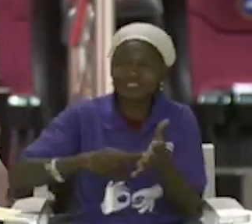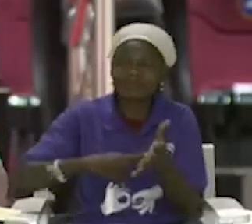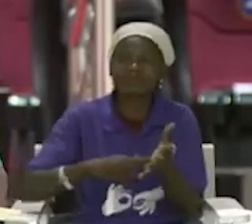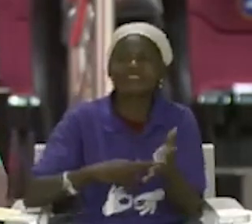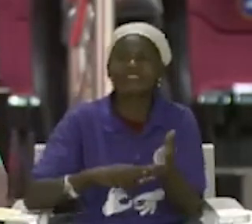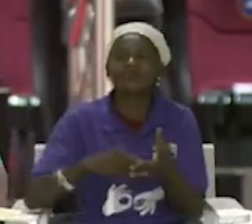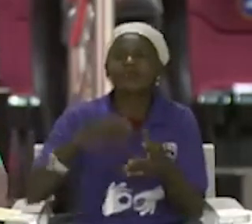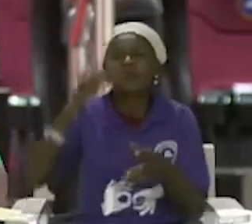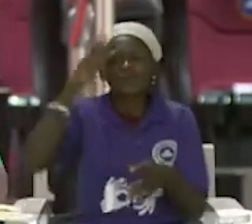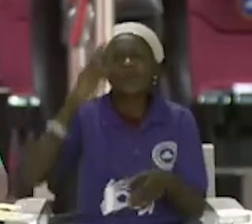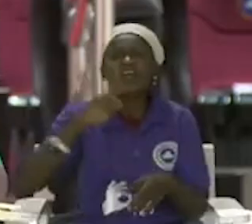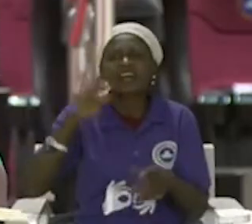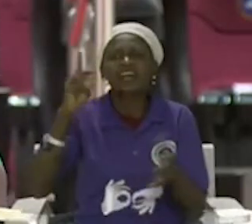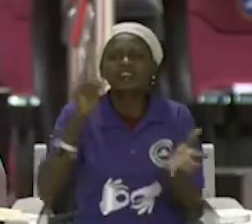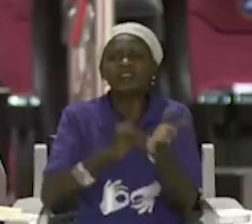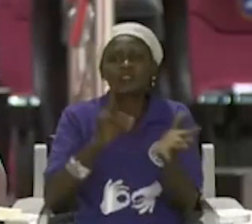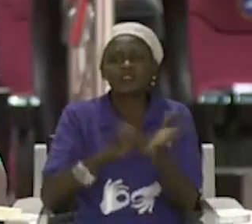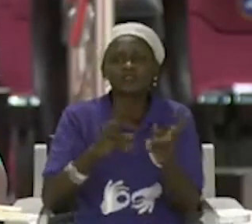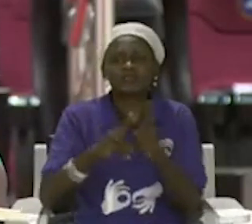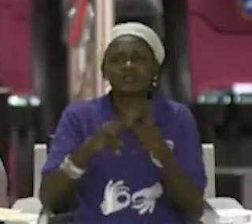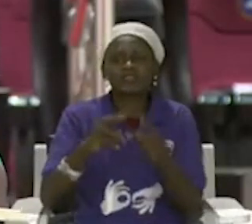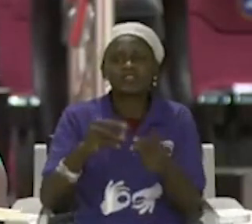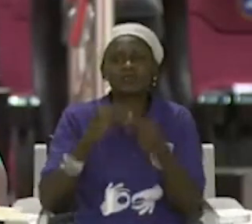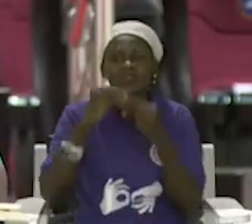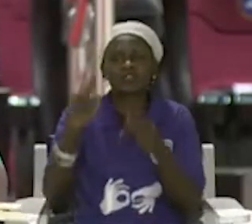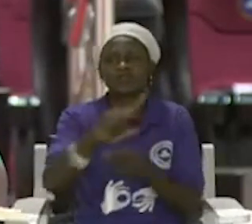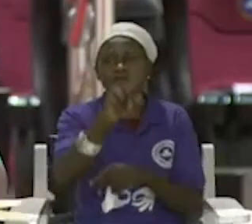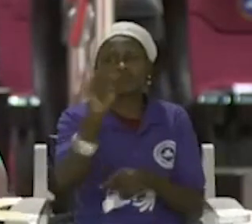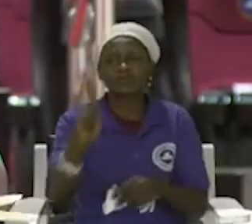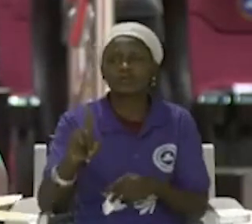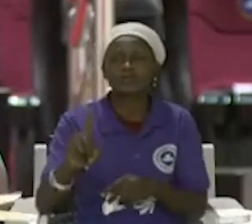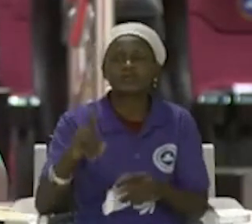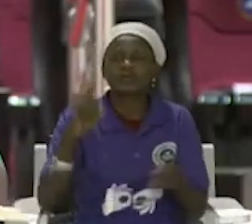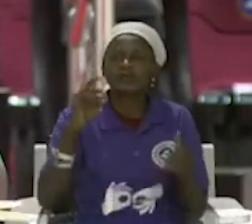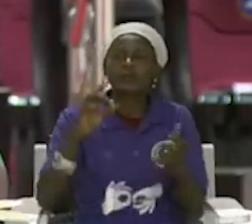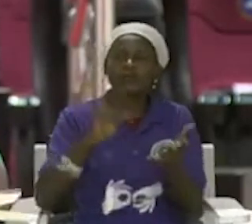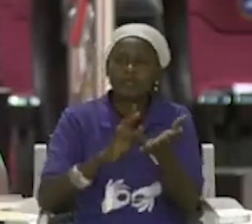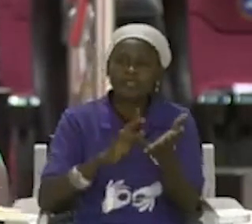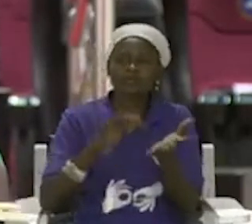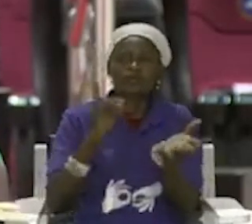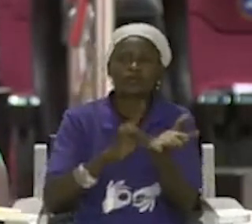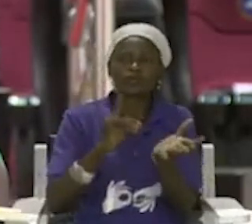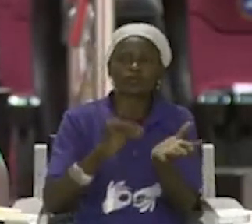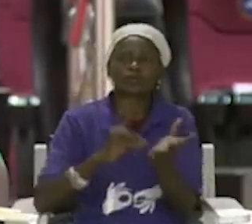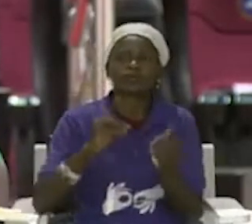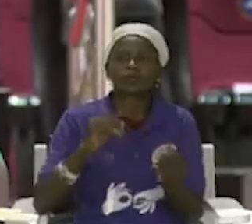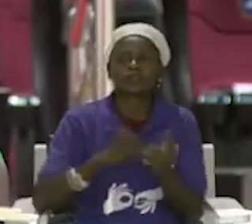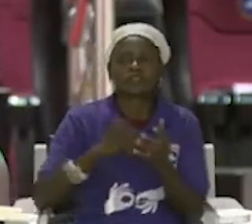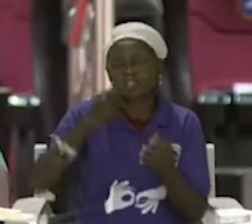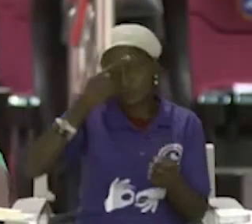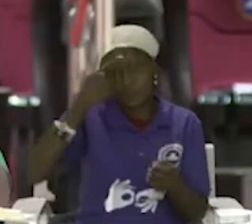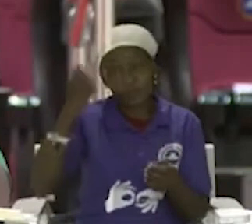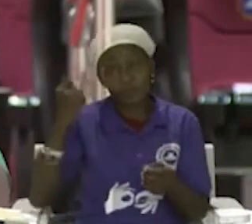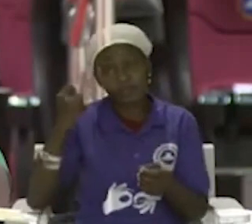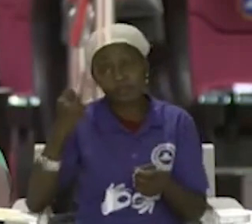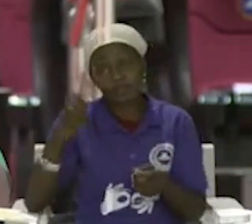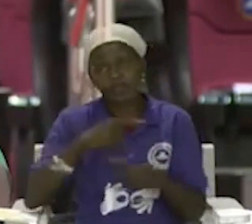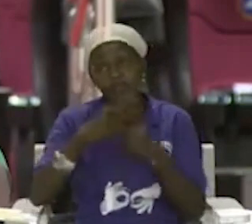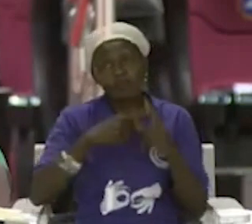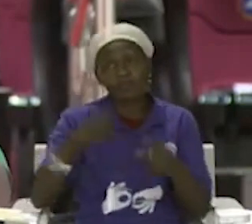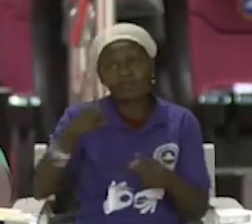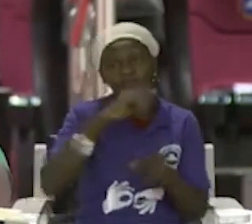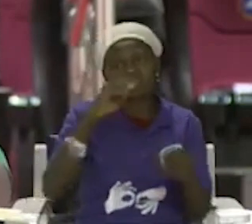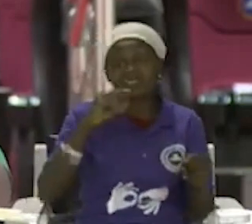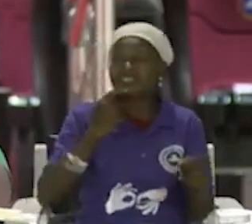Why are doctors so special? Medical doctors. It's because when you are really